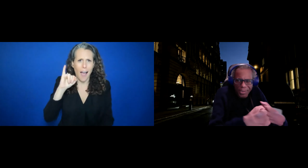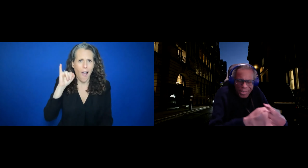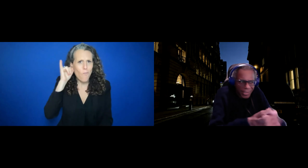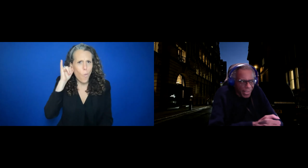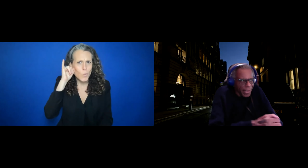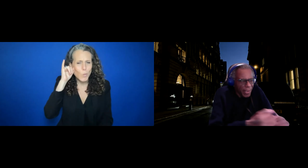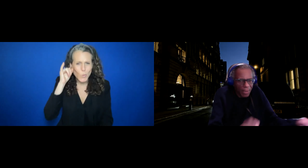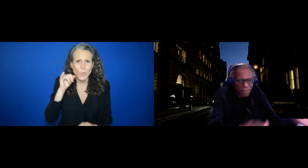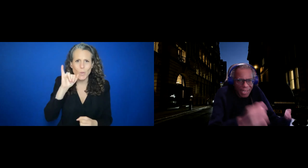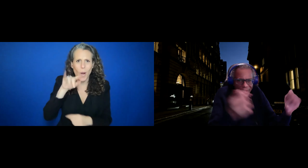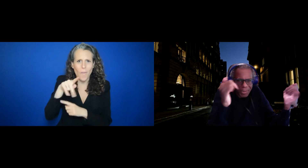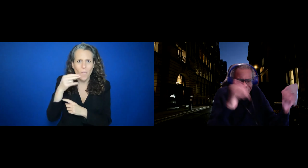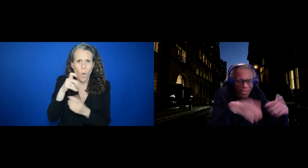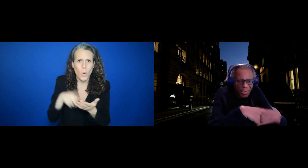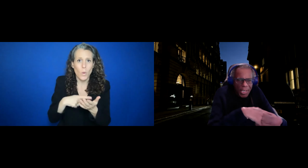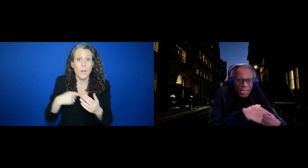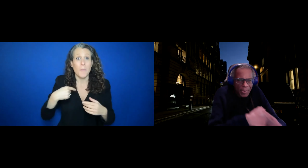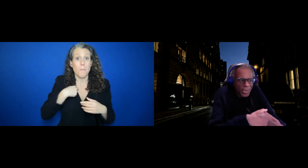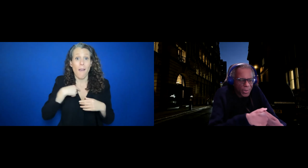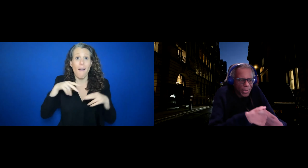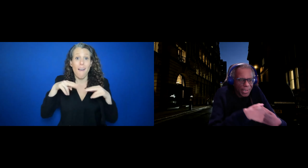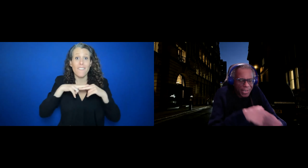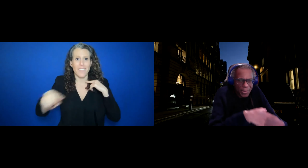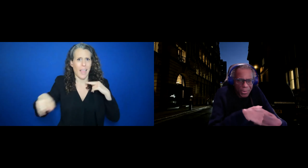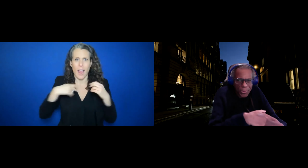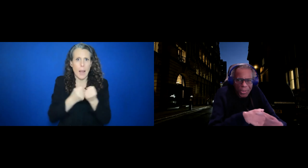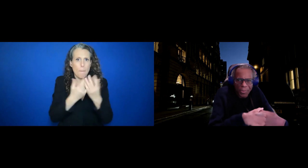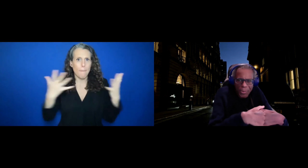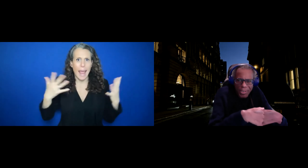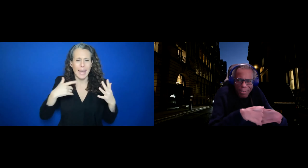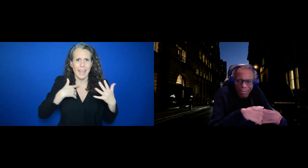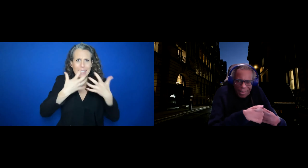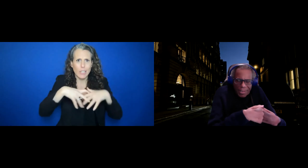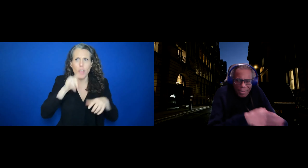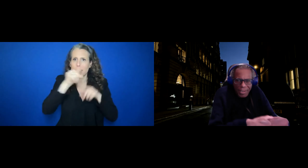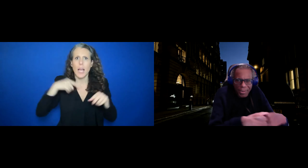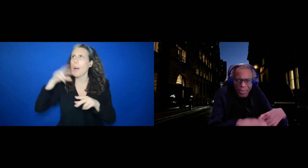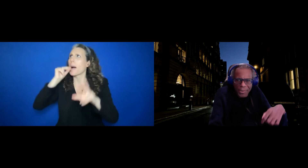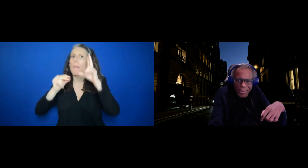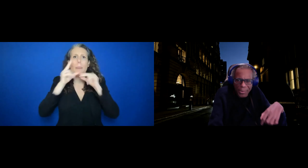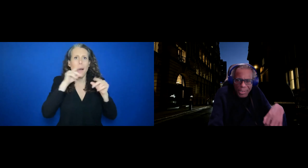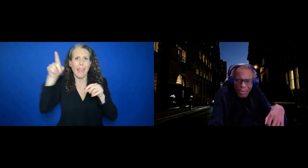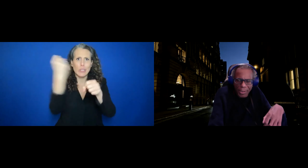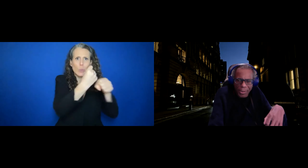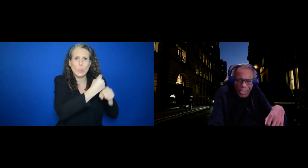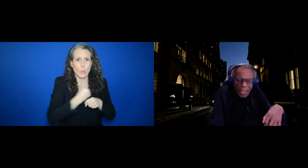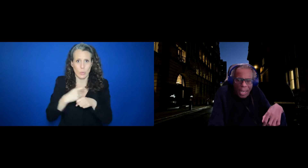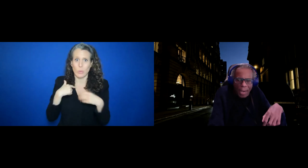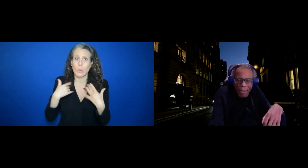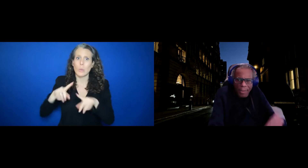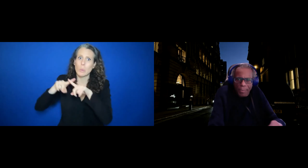of technology in my flat which I could speak to, and it does all sorts of wonderful stuff. So I do use technology quite a